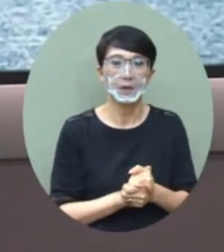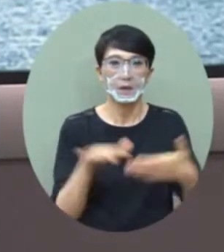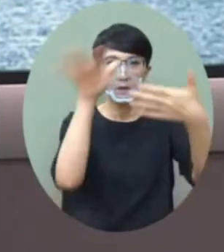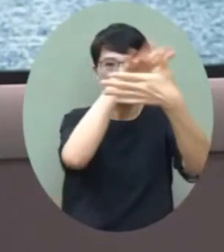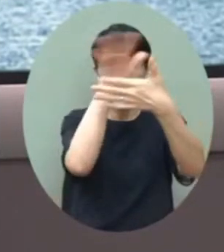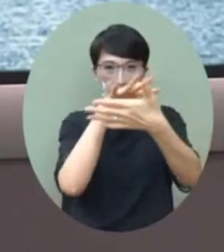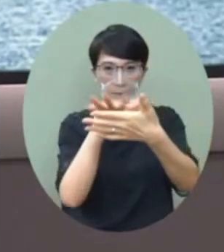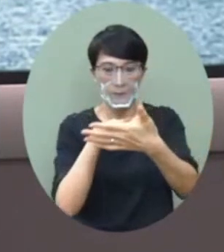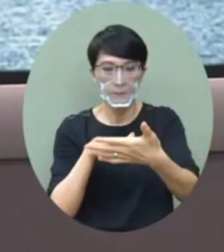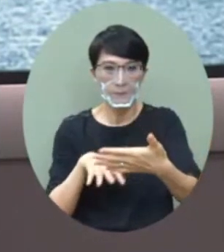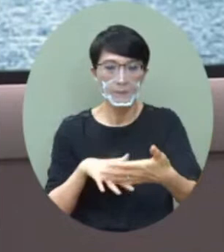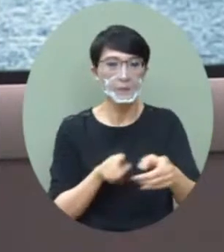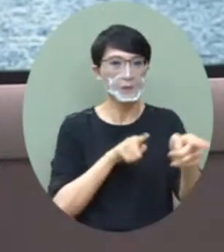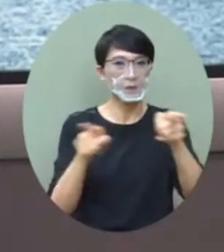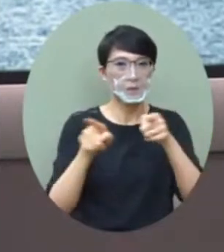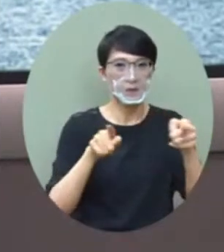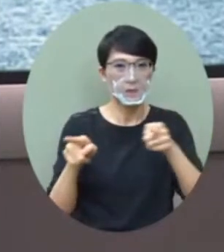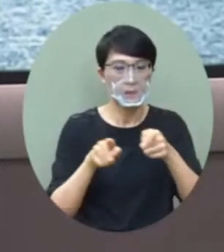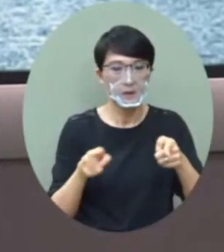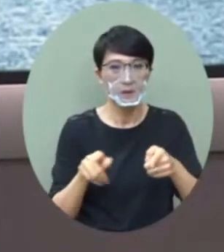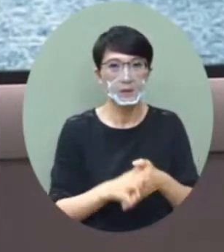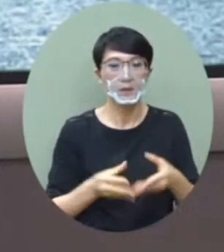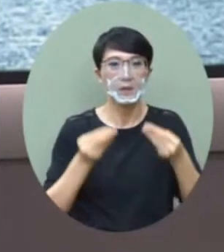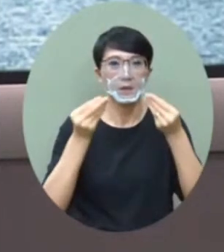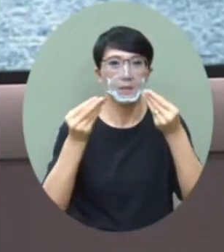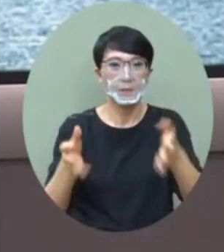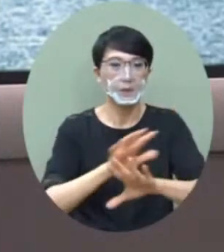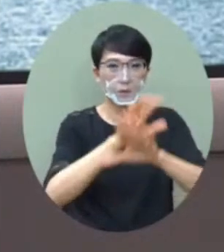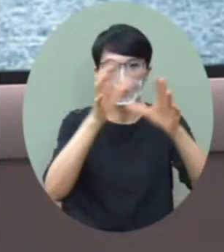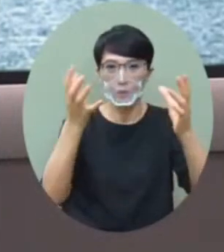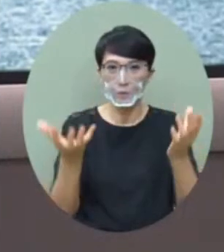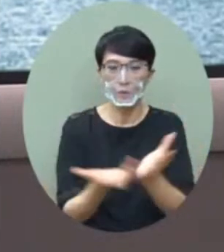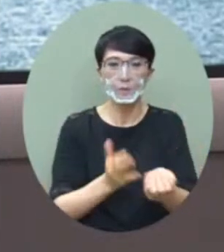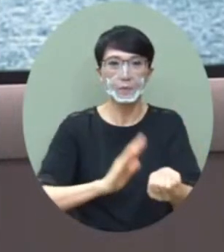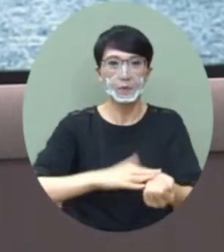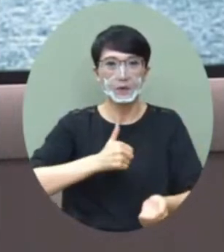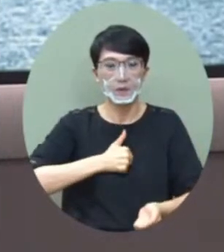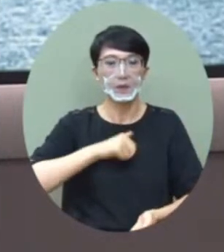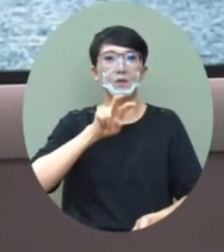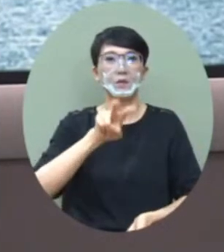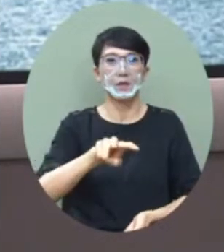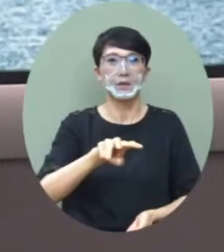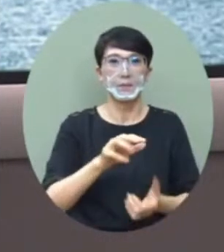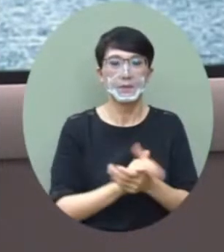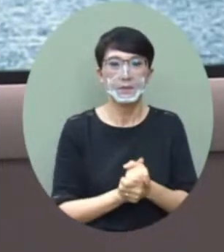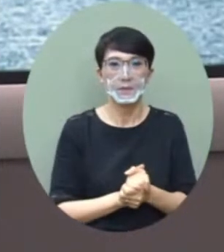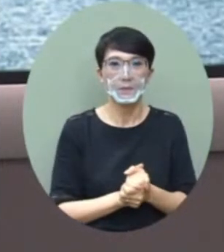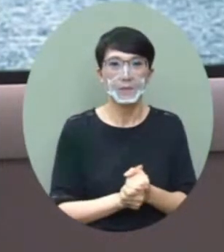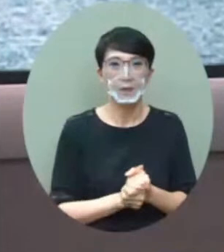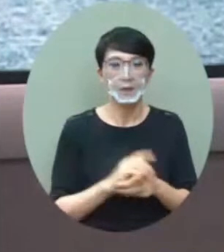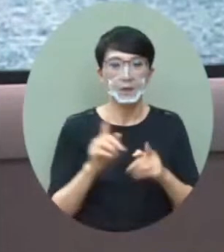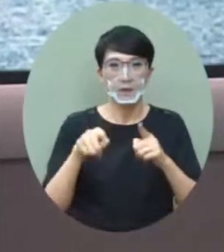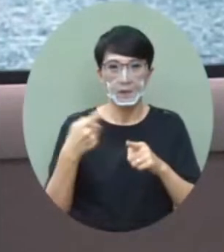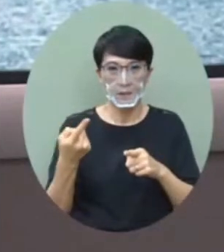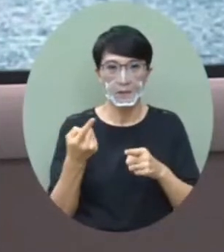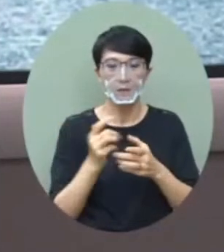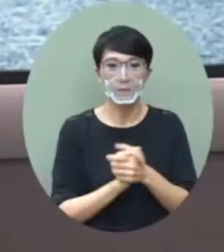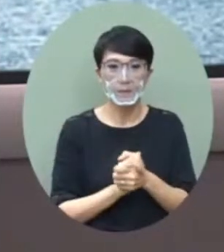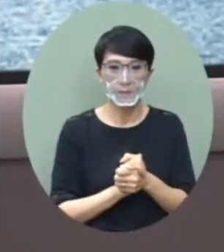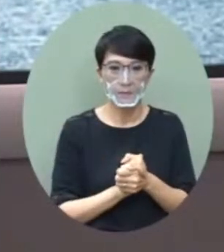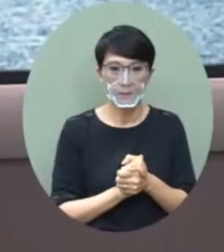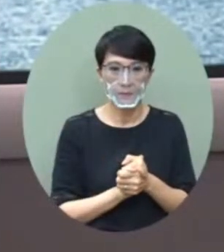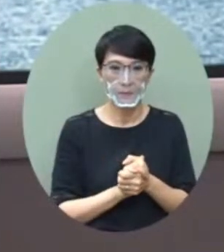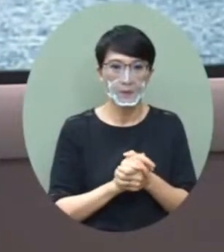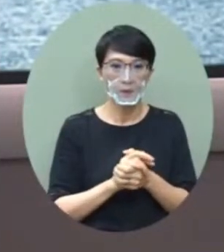patients that's that should be prescribed with the drugs and the indications and contraindications, all